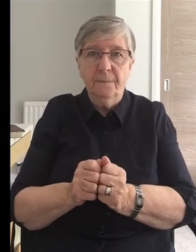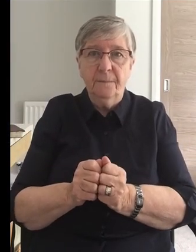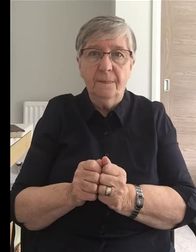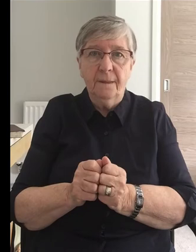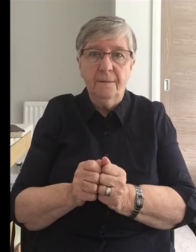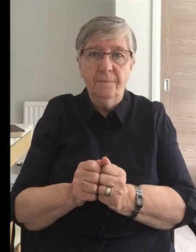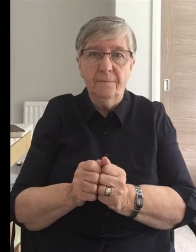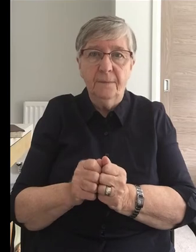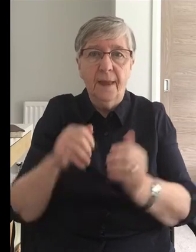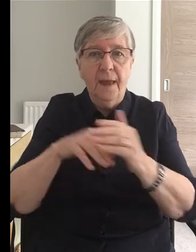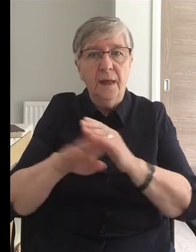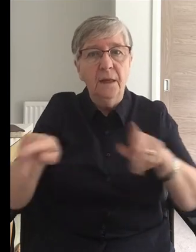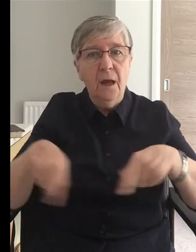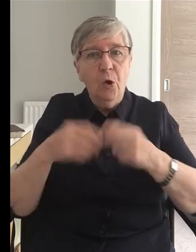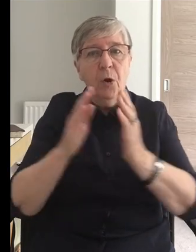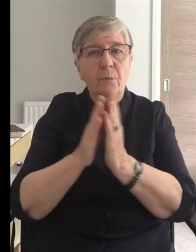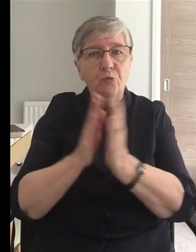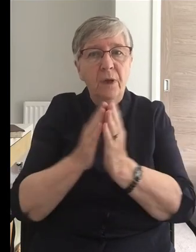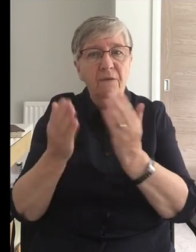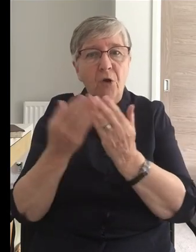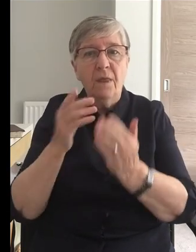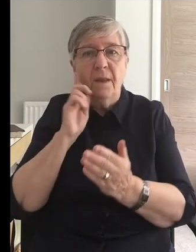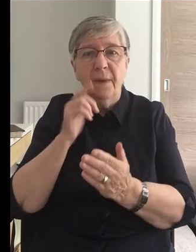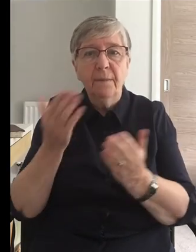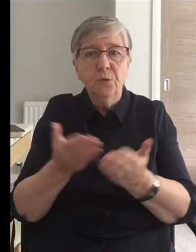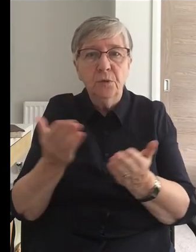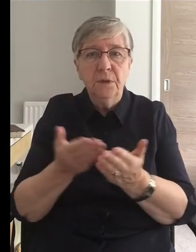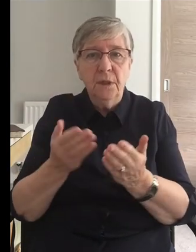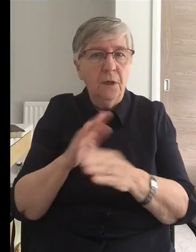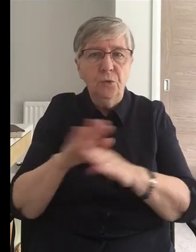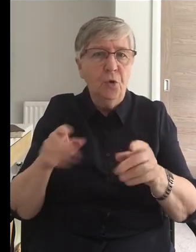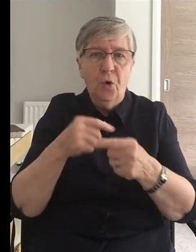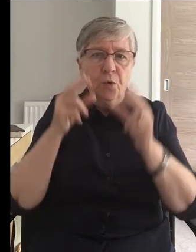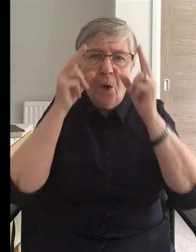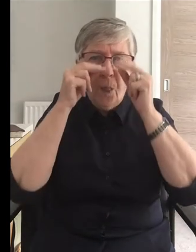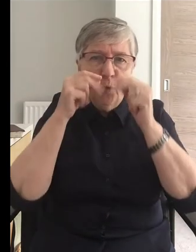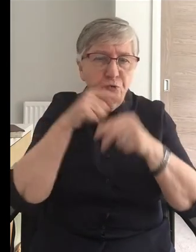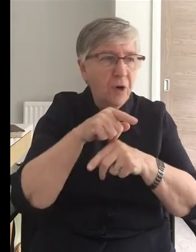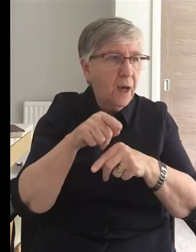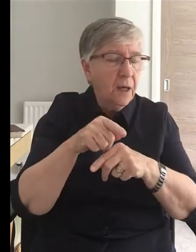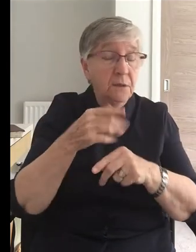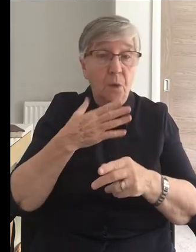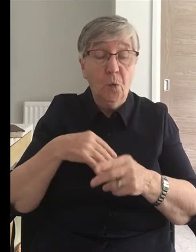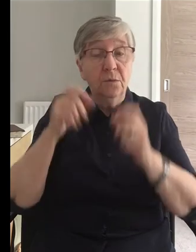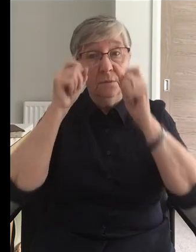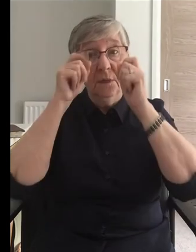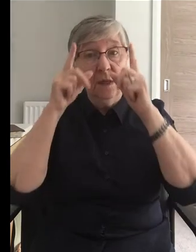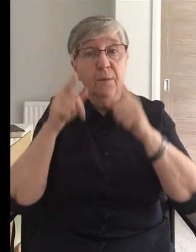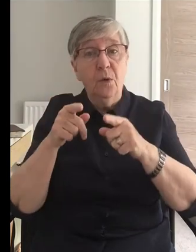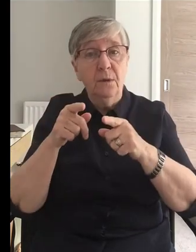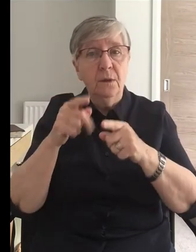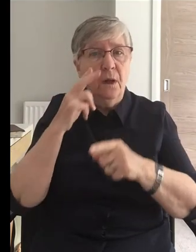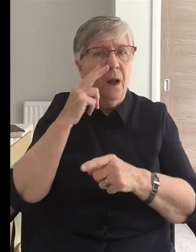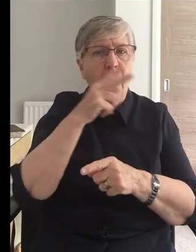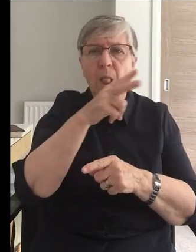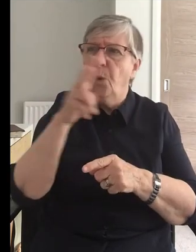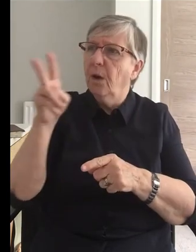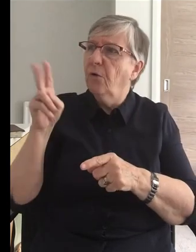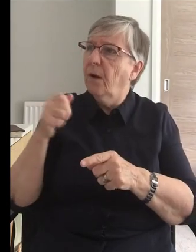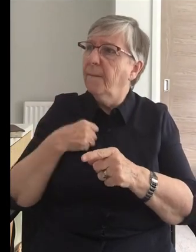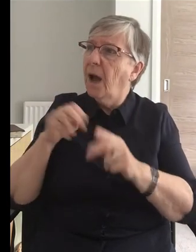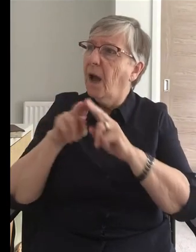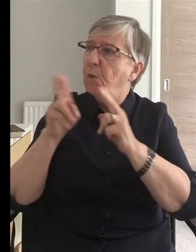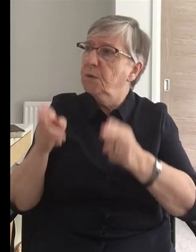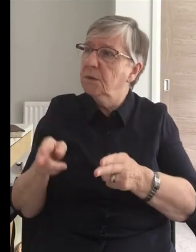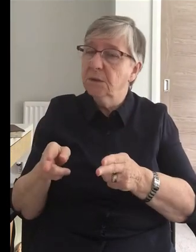In our prayer for others today, we're not going to close our eyes. We're going to keep them open and look around our houses